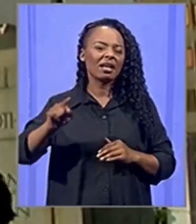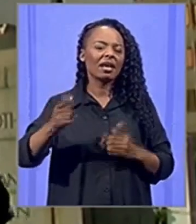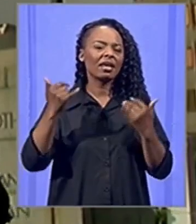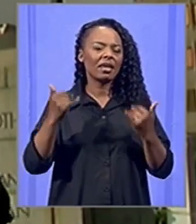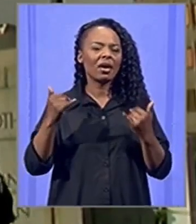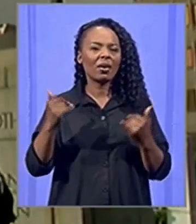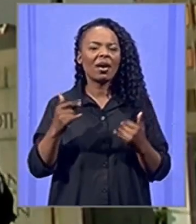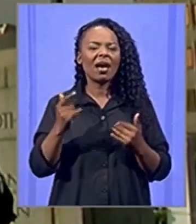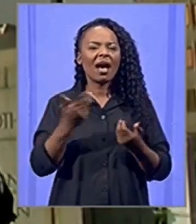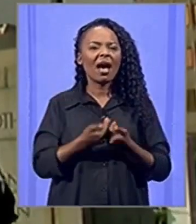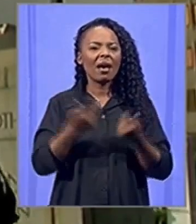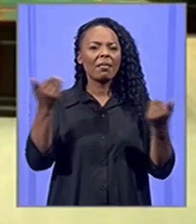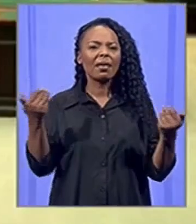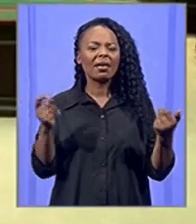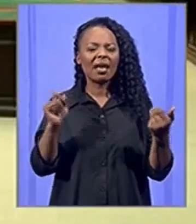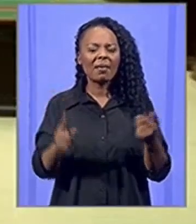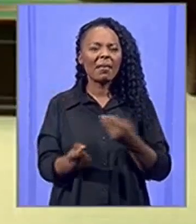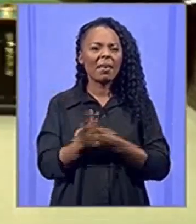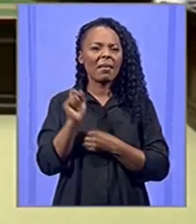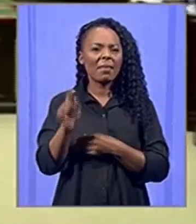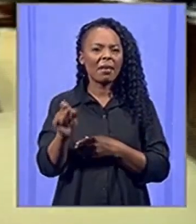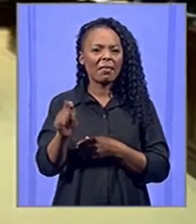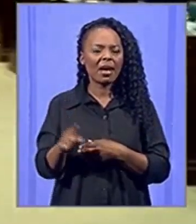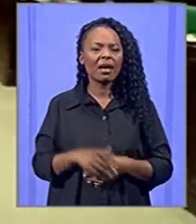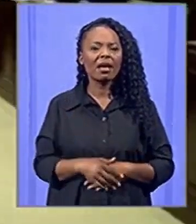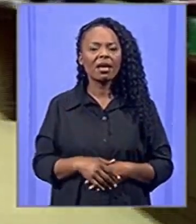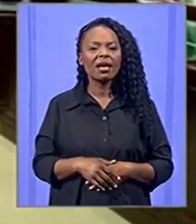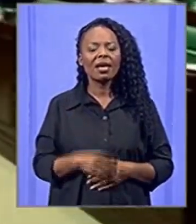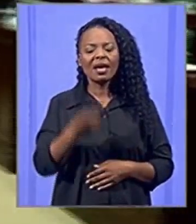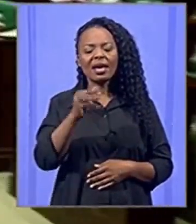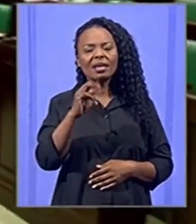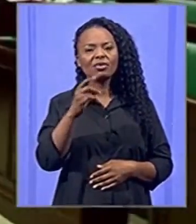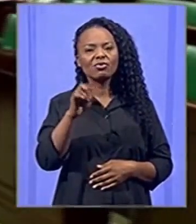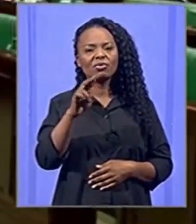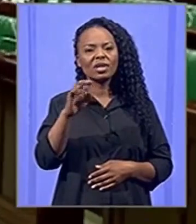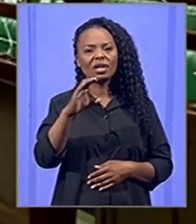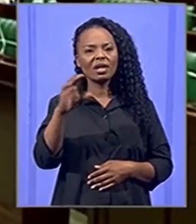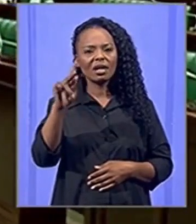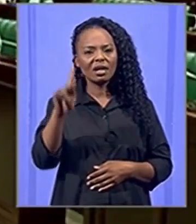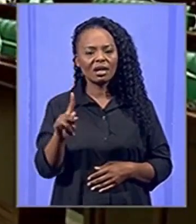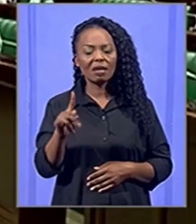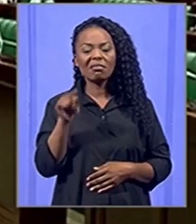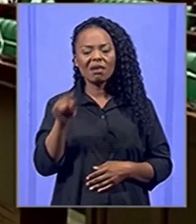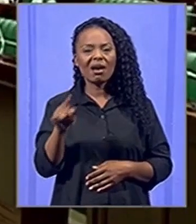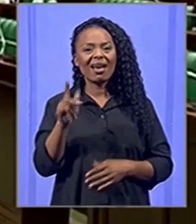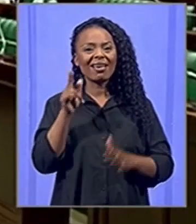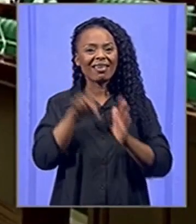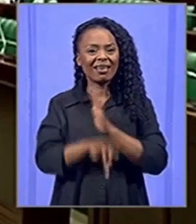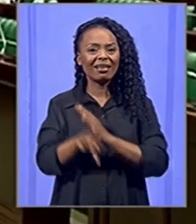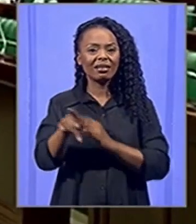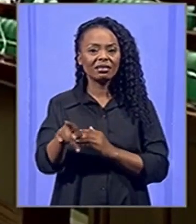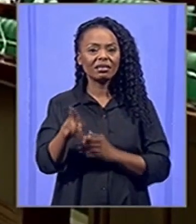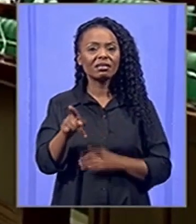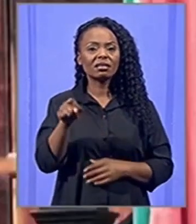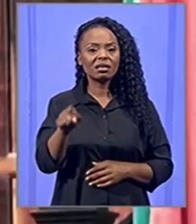the apartheid kingpin, Hendrik Verwoerd, was killed. And there was a